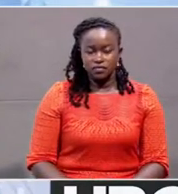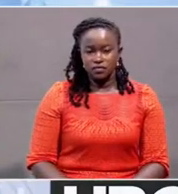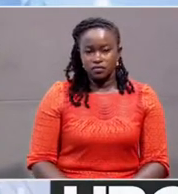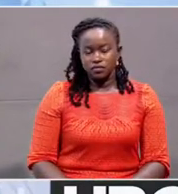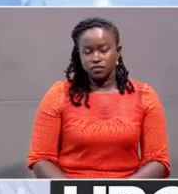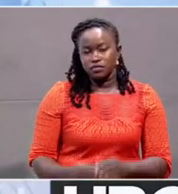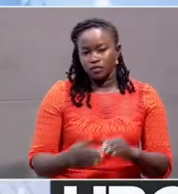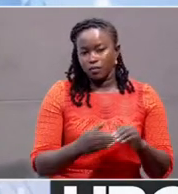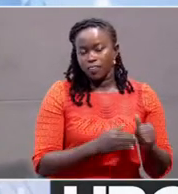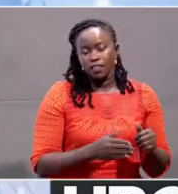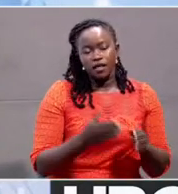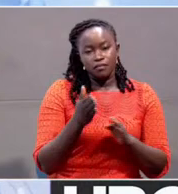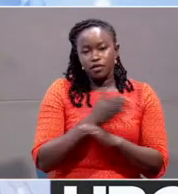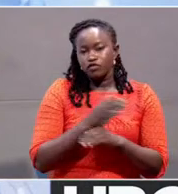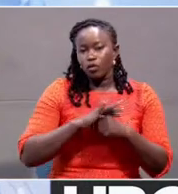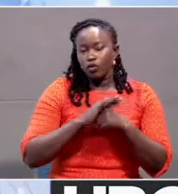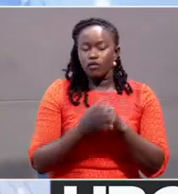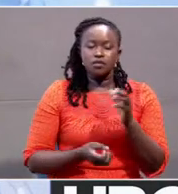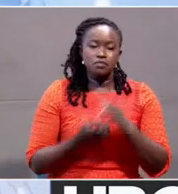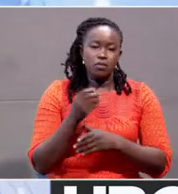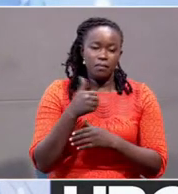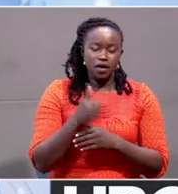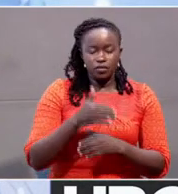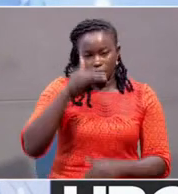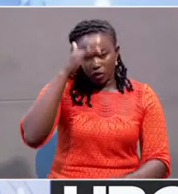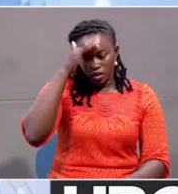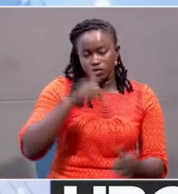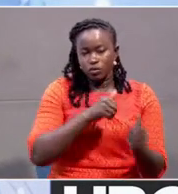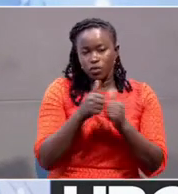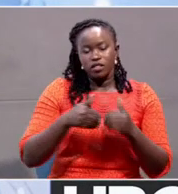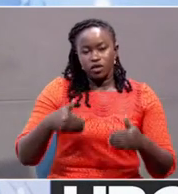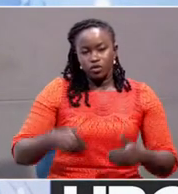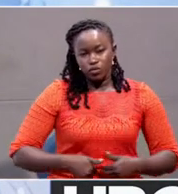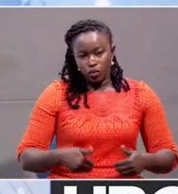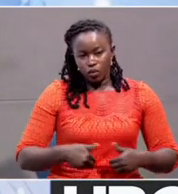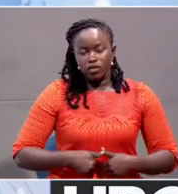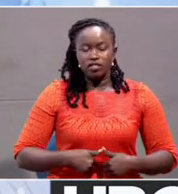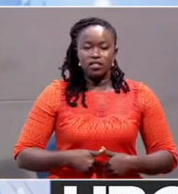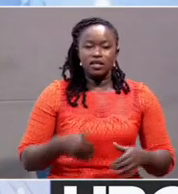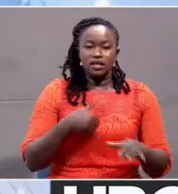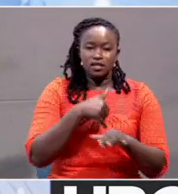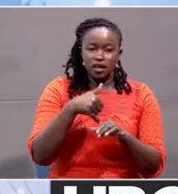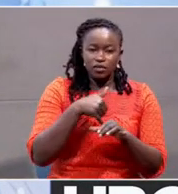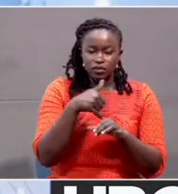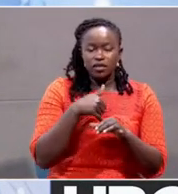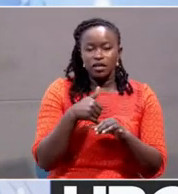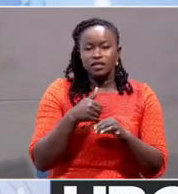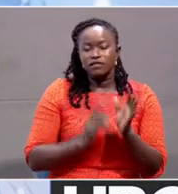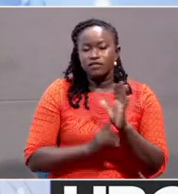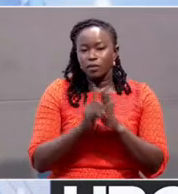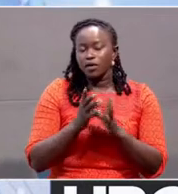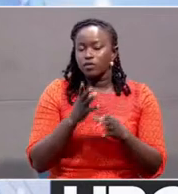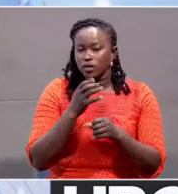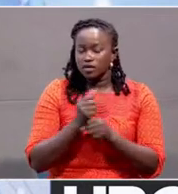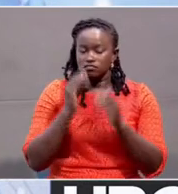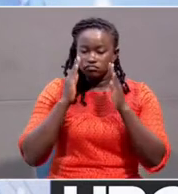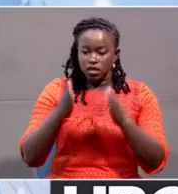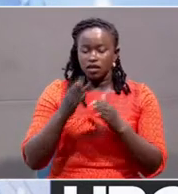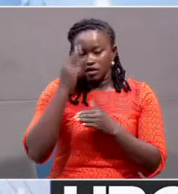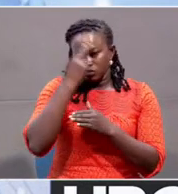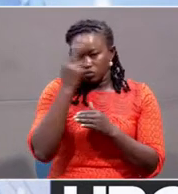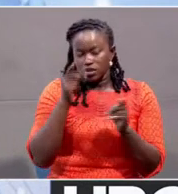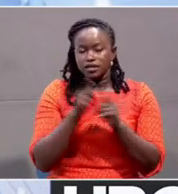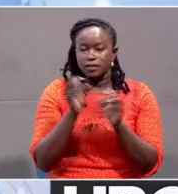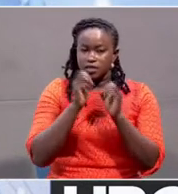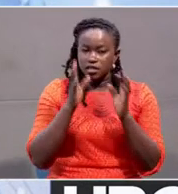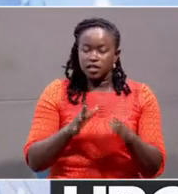Before the impact of COVID-19, police, along with Youth Integrated Development Organization, YIDO, embarked on a students and teachers